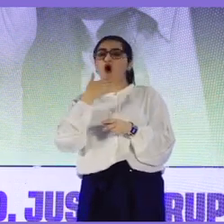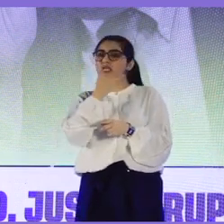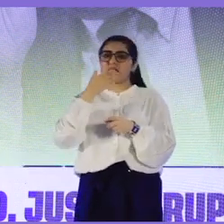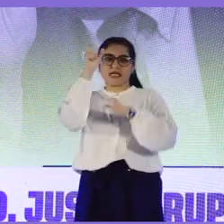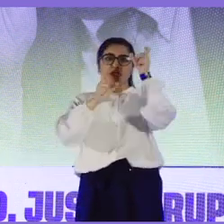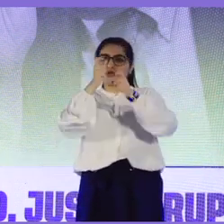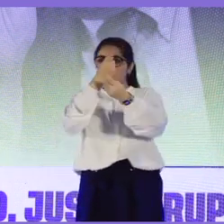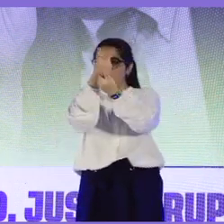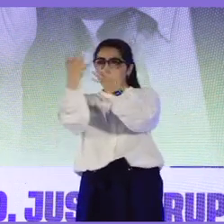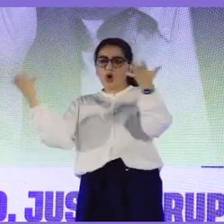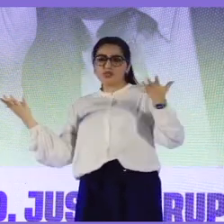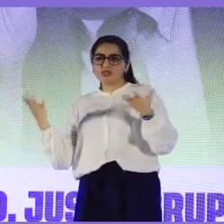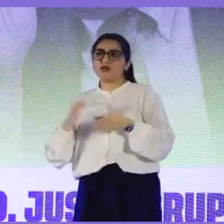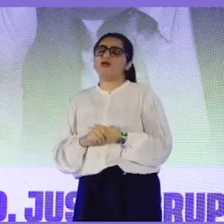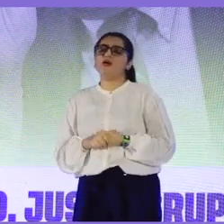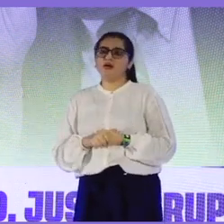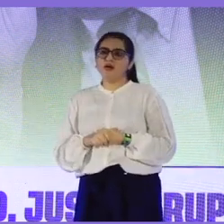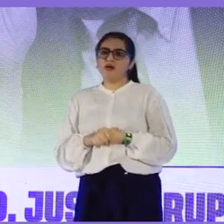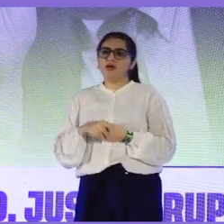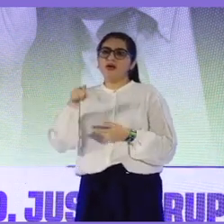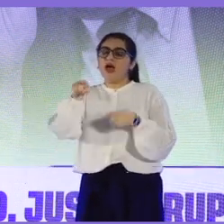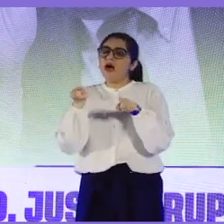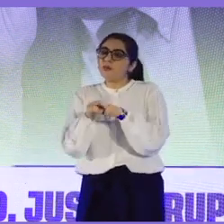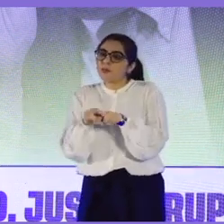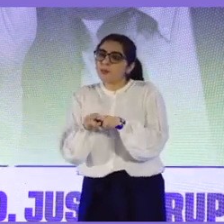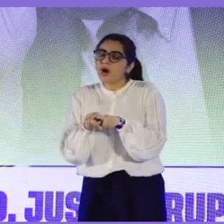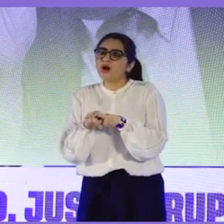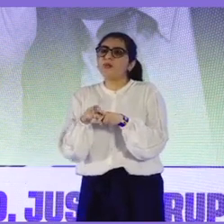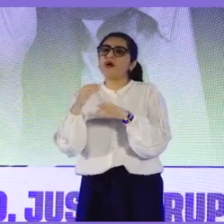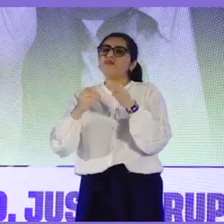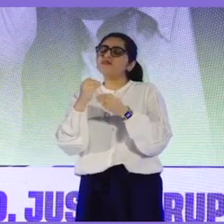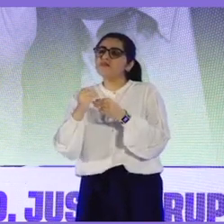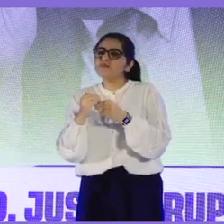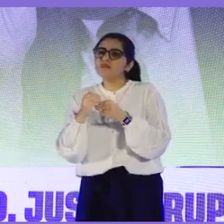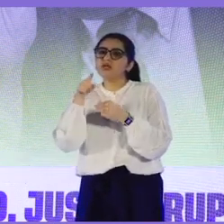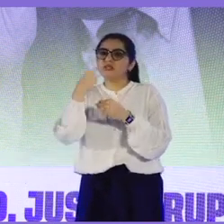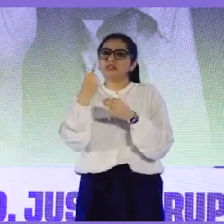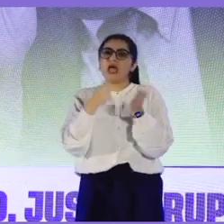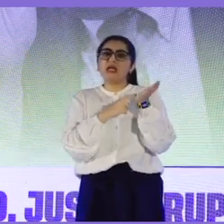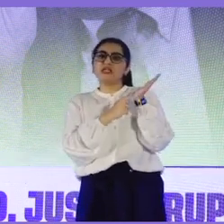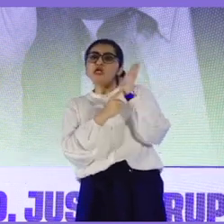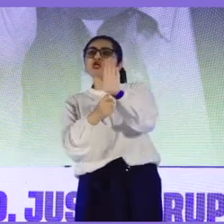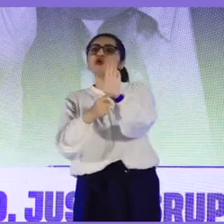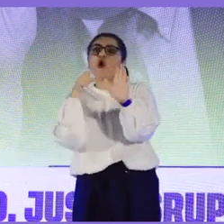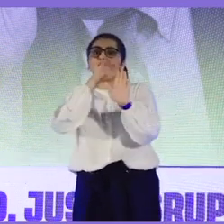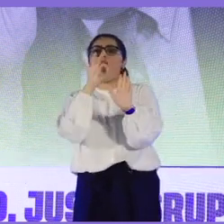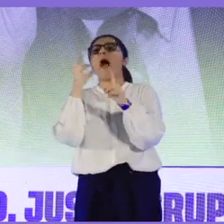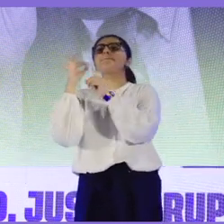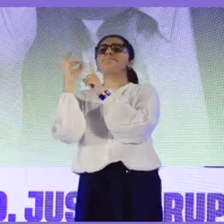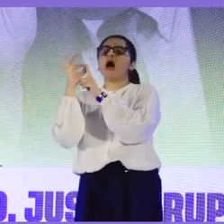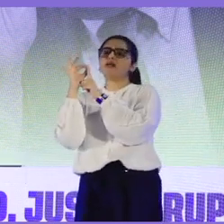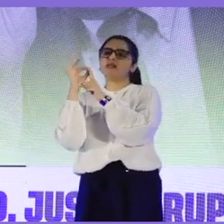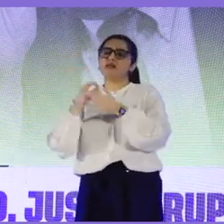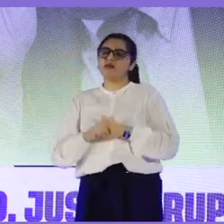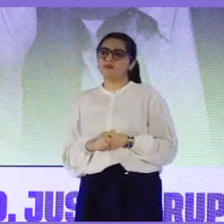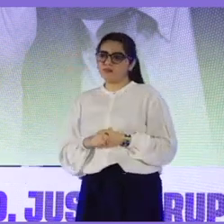to 29, who are statistically, perfectly representative of Pakistan. Agar hum aisa